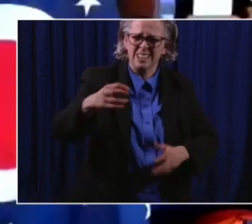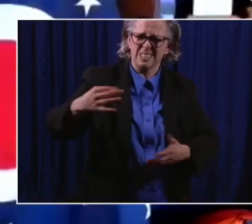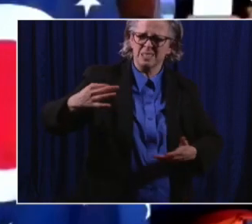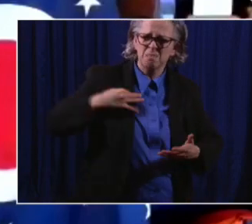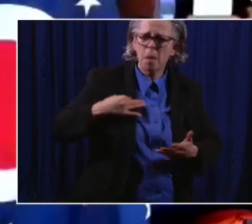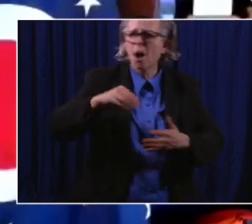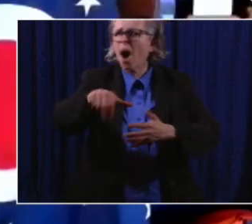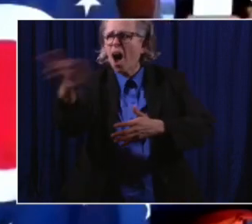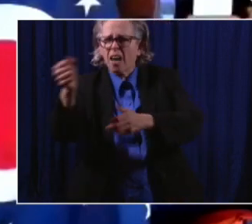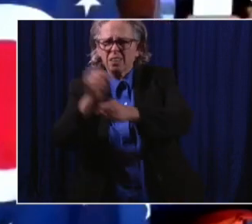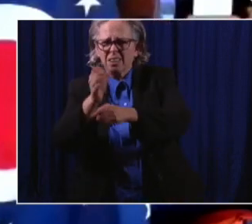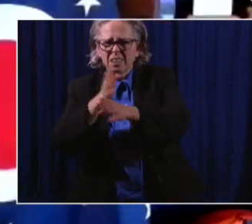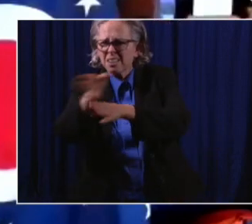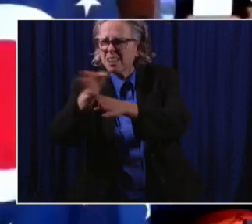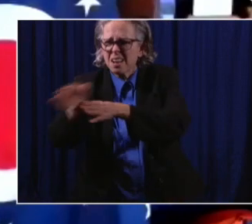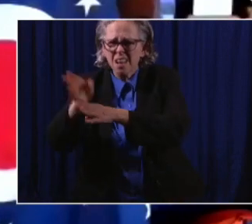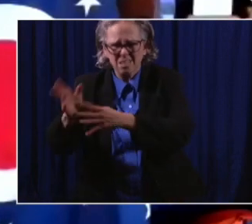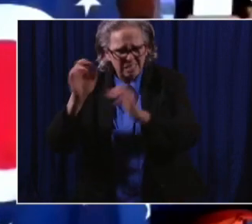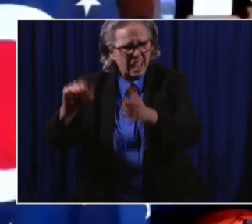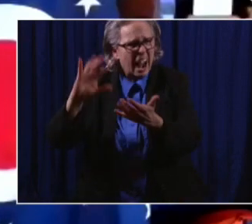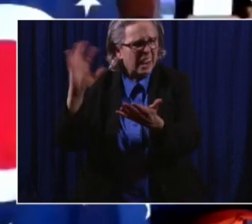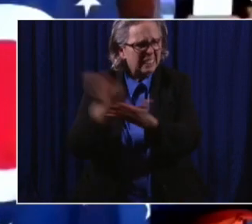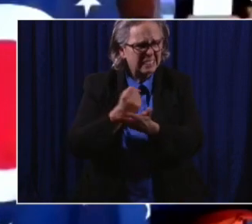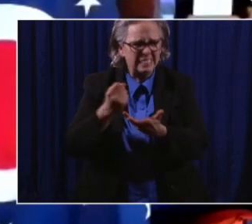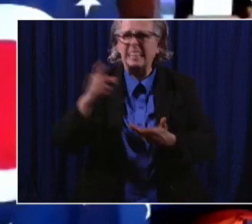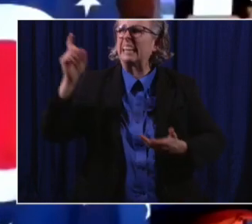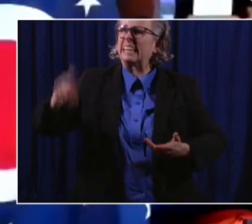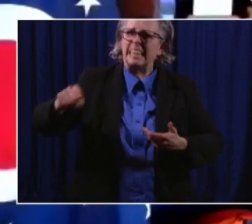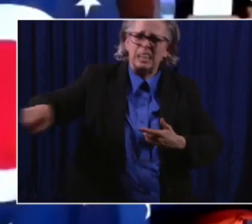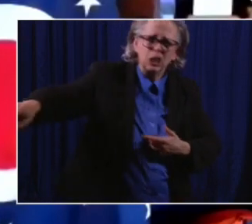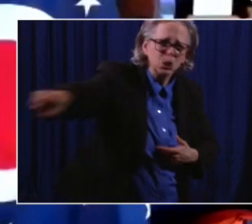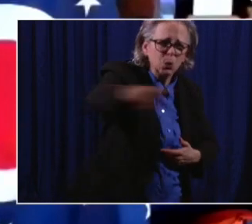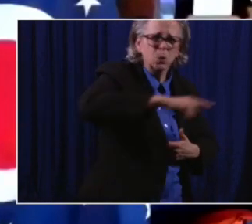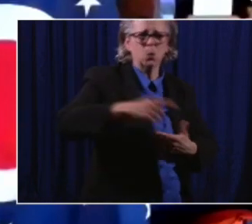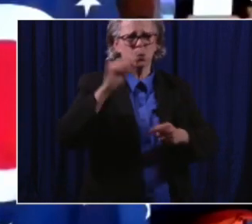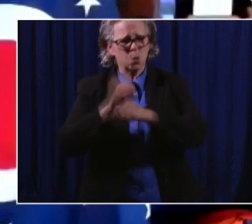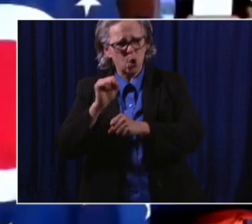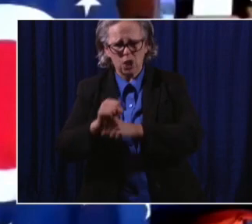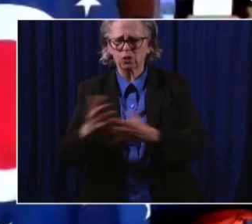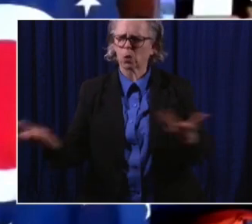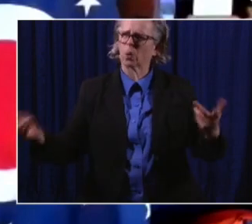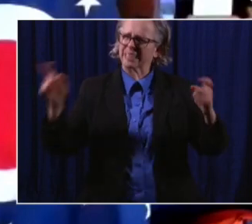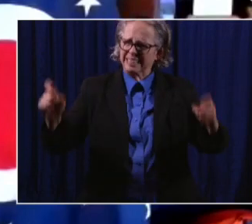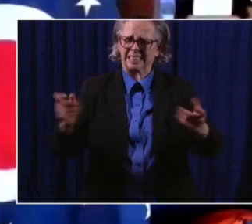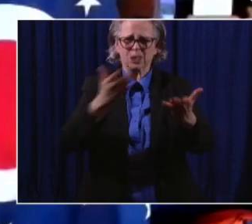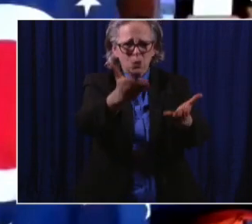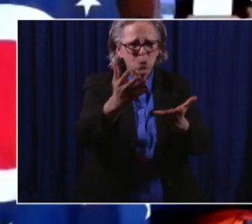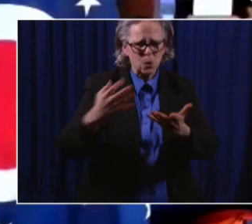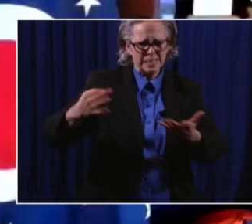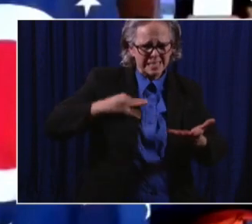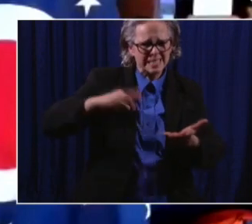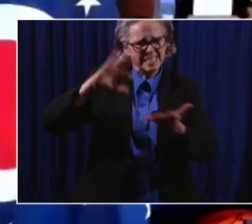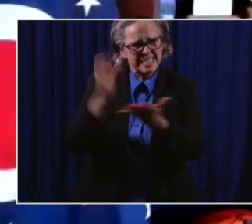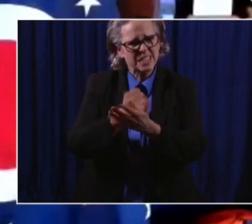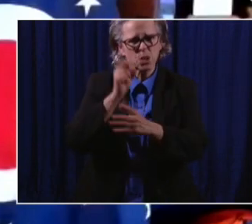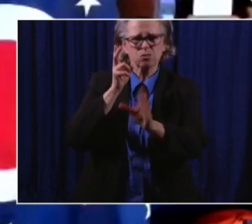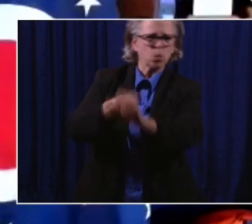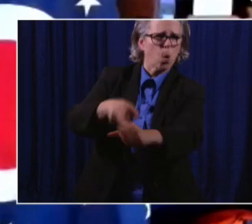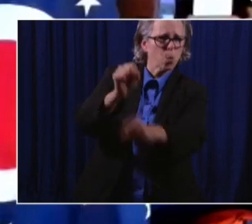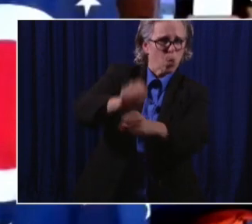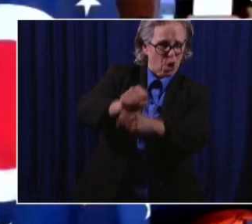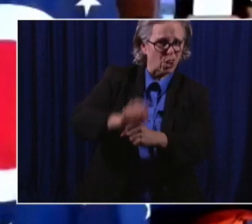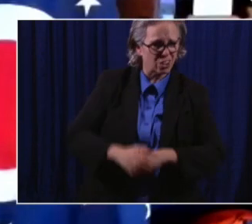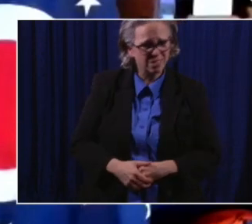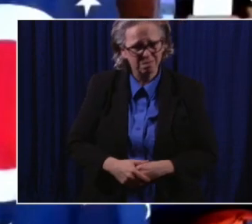that are flourishing during this time frame. We need to get you connected with those. We have the training